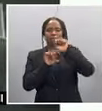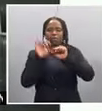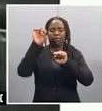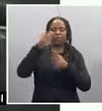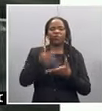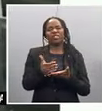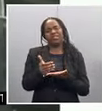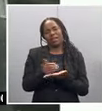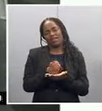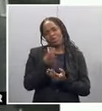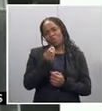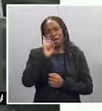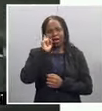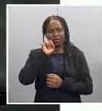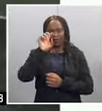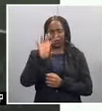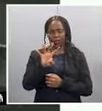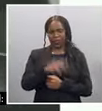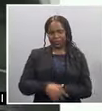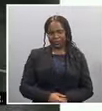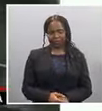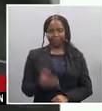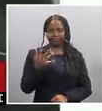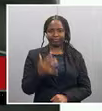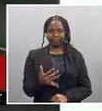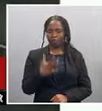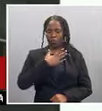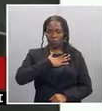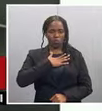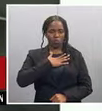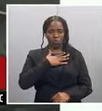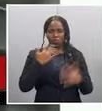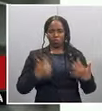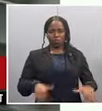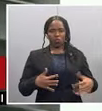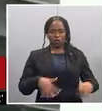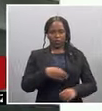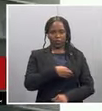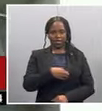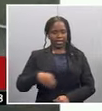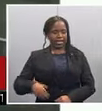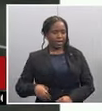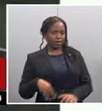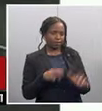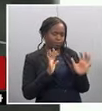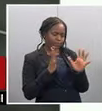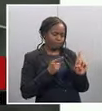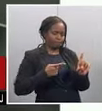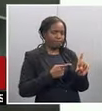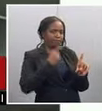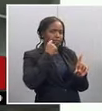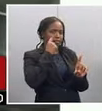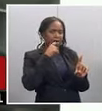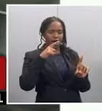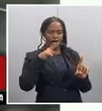to save the four-year-old. Now, his act of heroism did not go unnoticed. French President Emmanuel